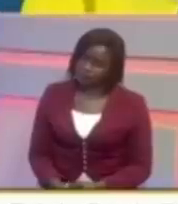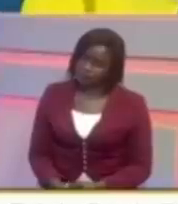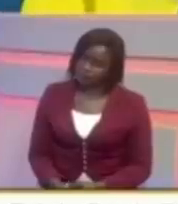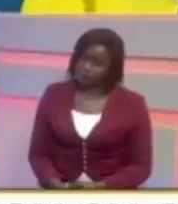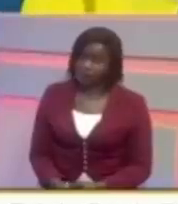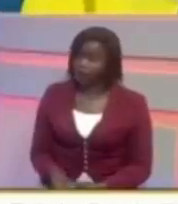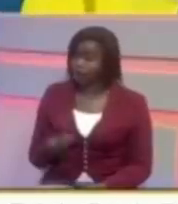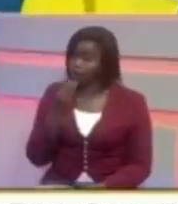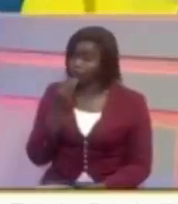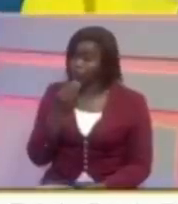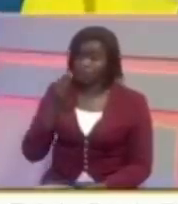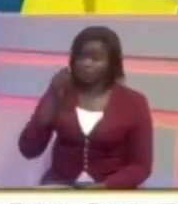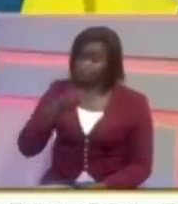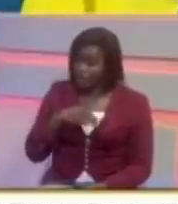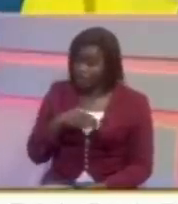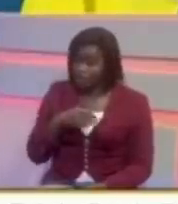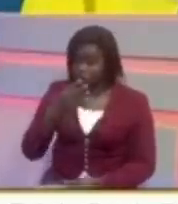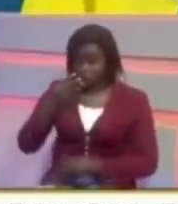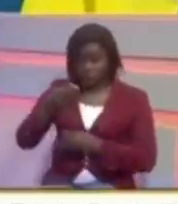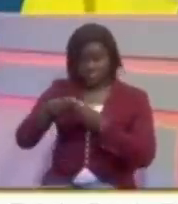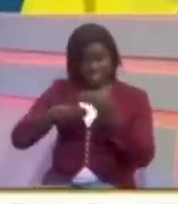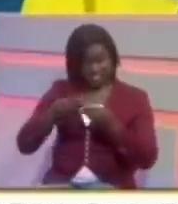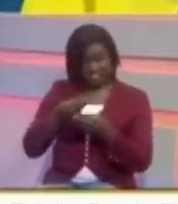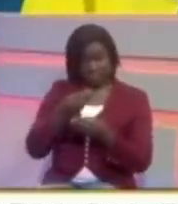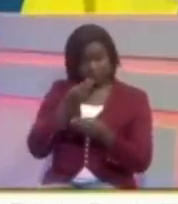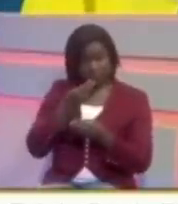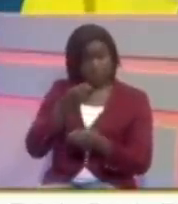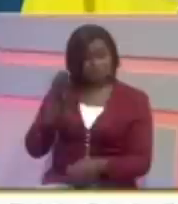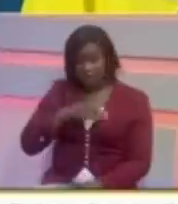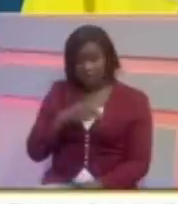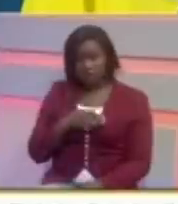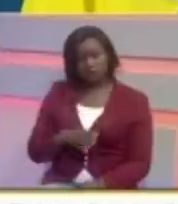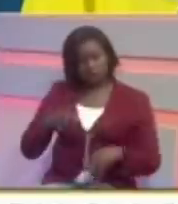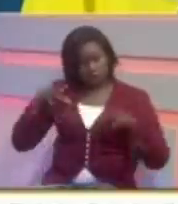Bad food, you sell us bad food, we shall go for you.